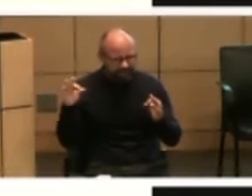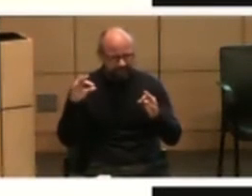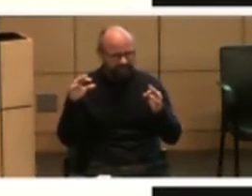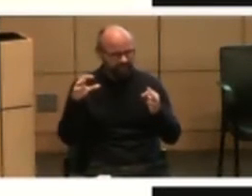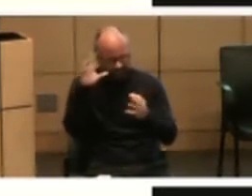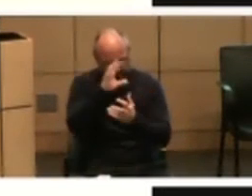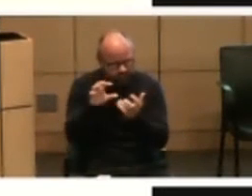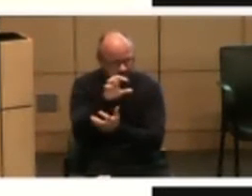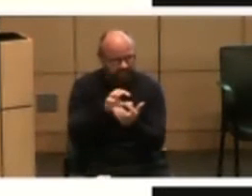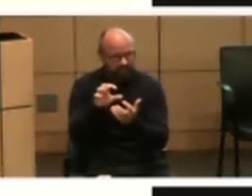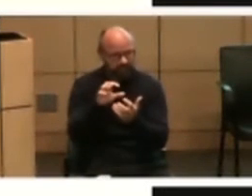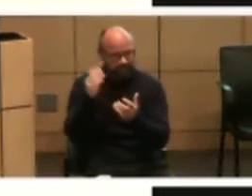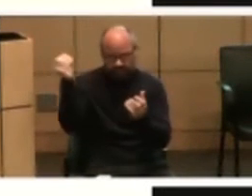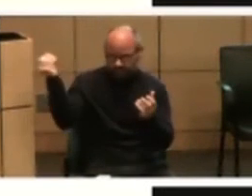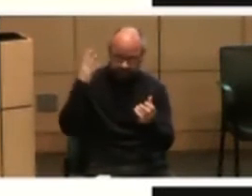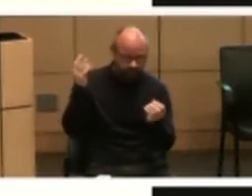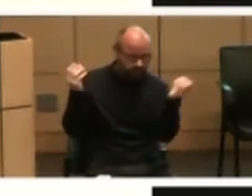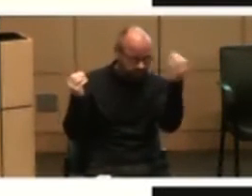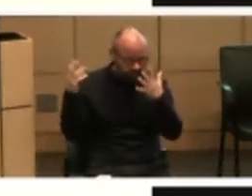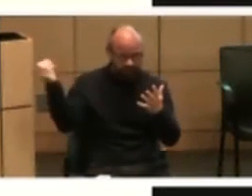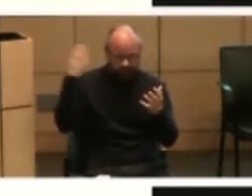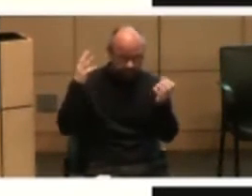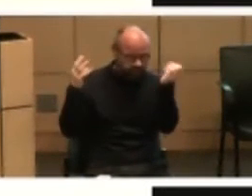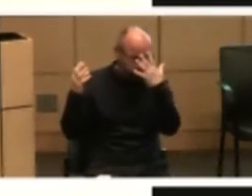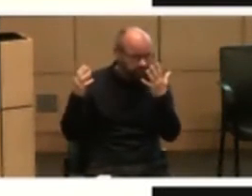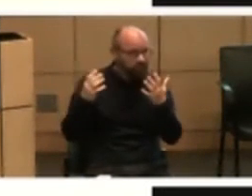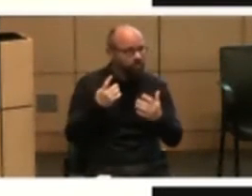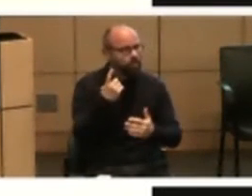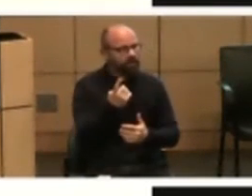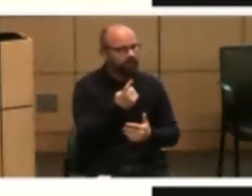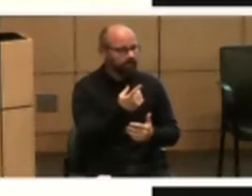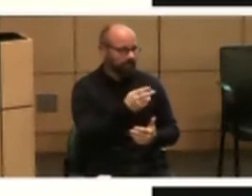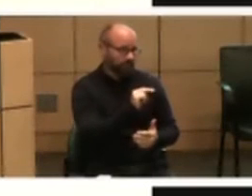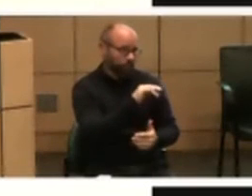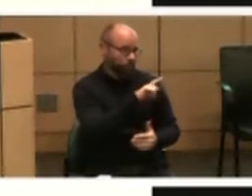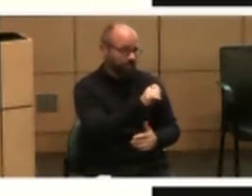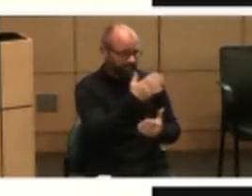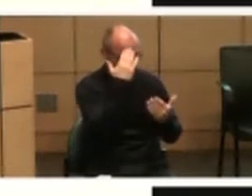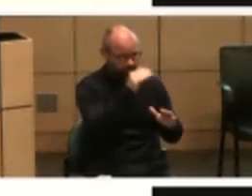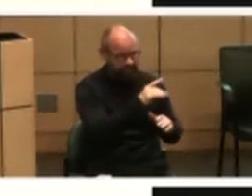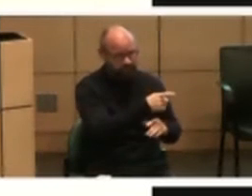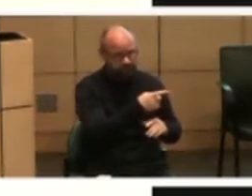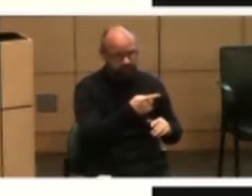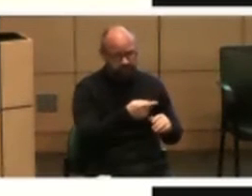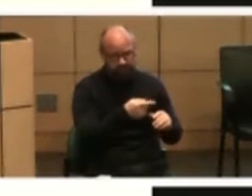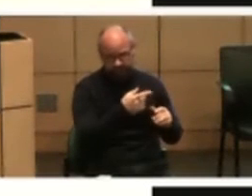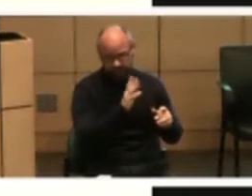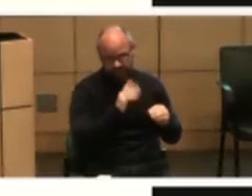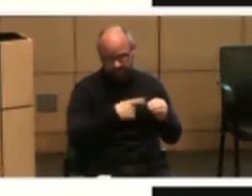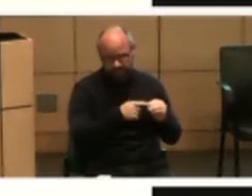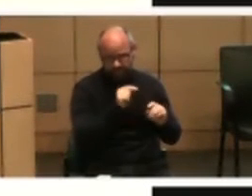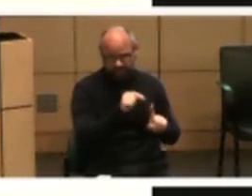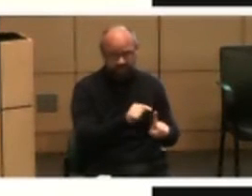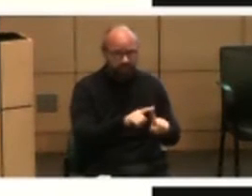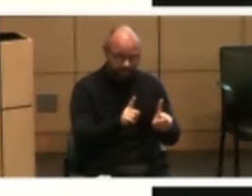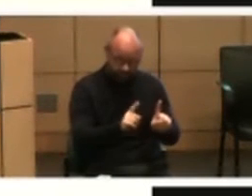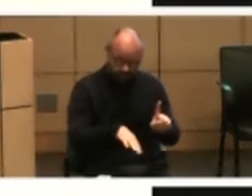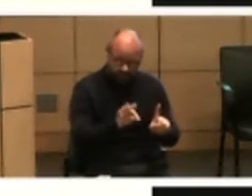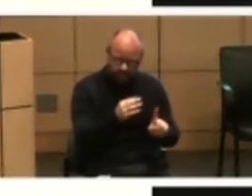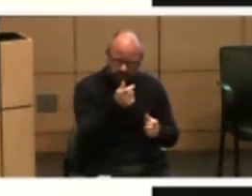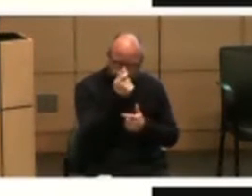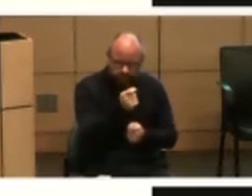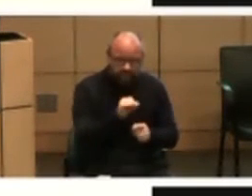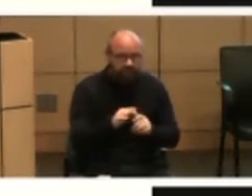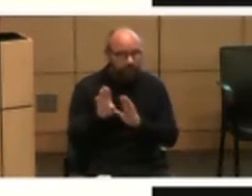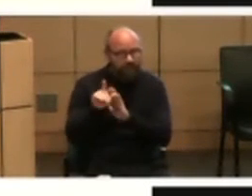that I don't know that it's a focus of what she's going to talk about, but one of the things that we found that was really interesting is that when the background's